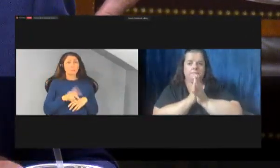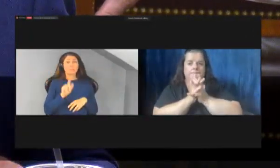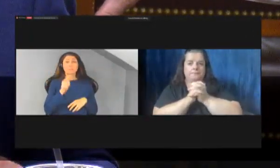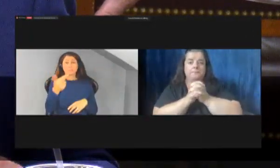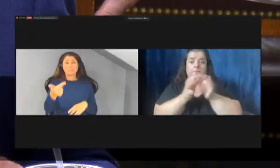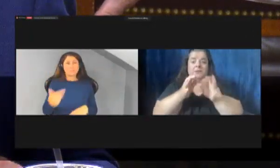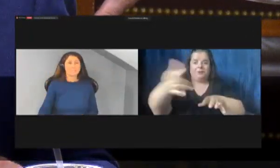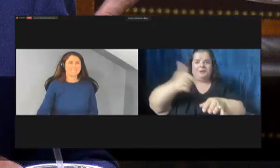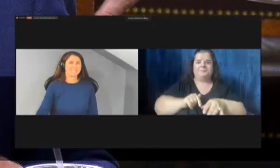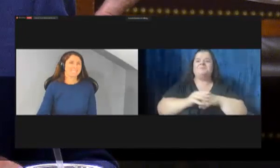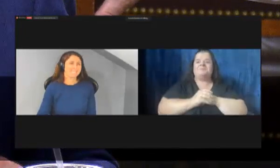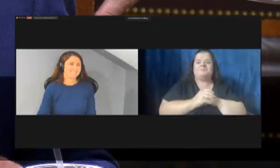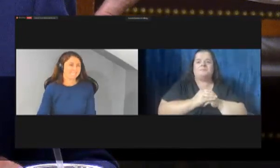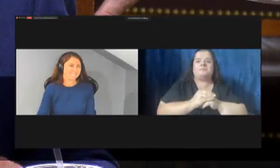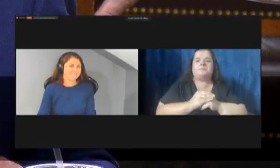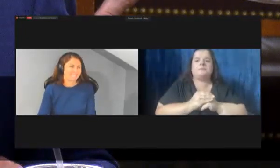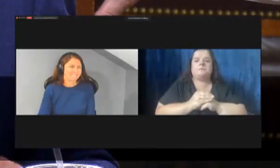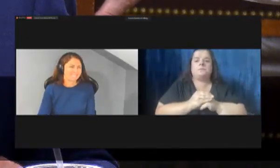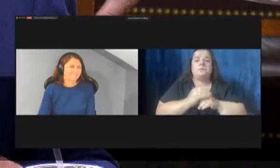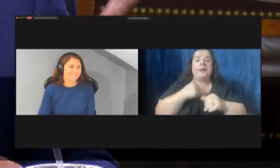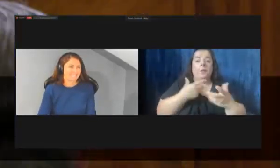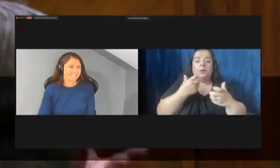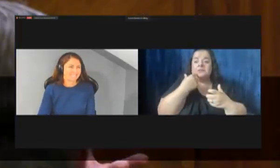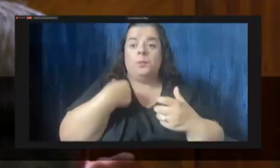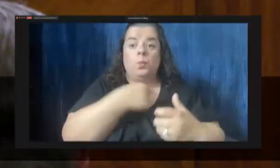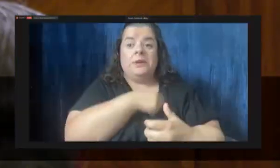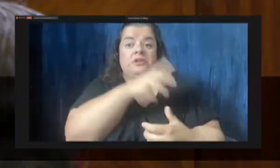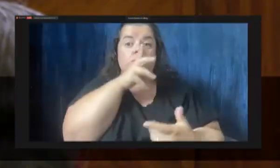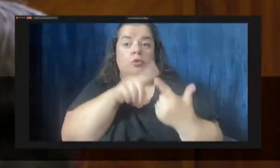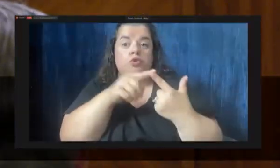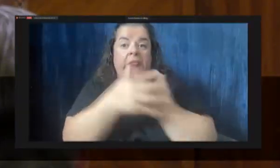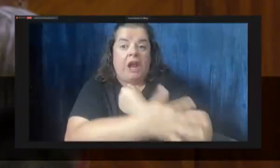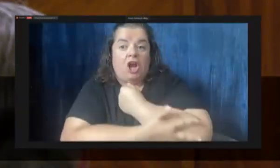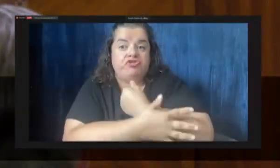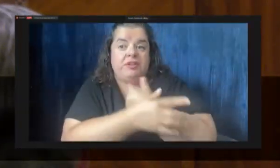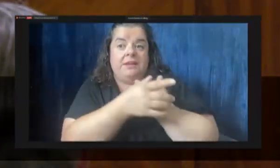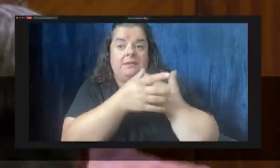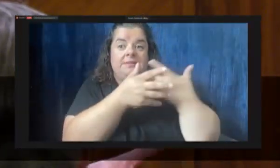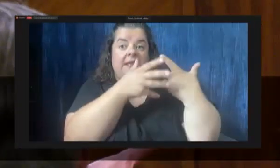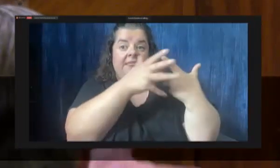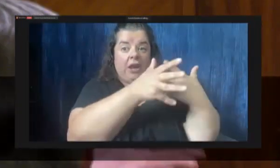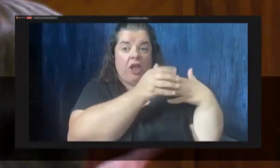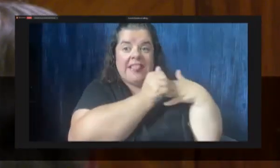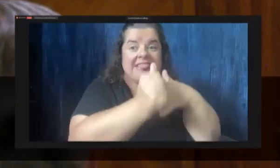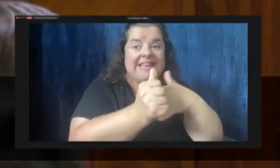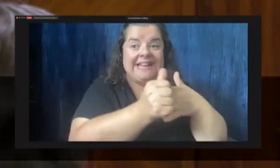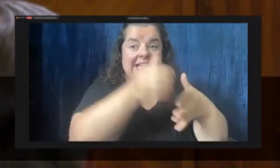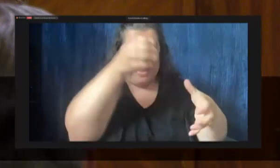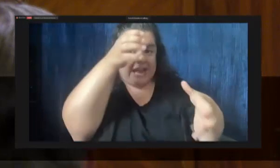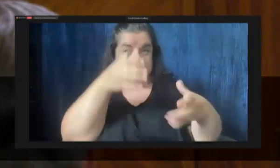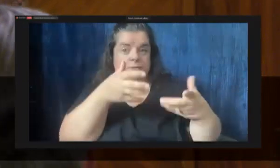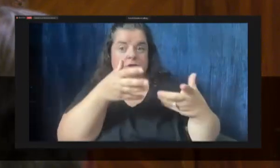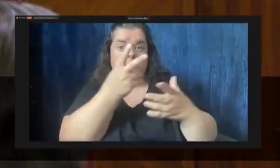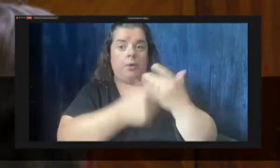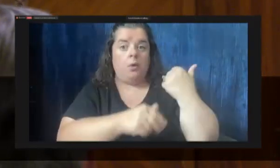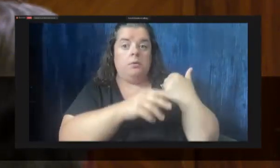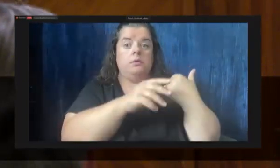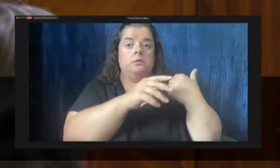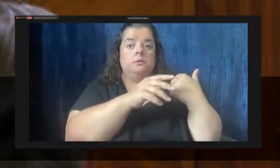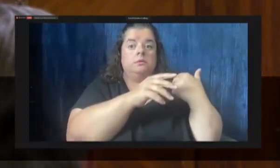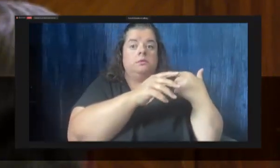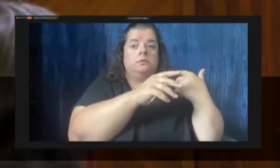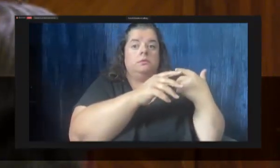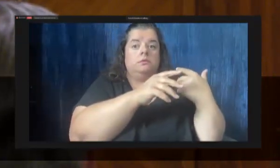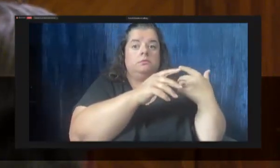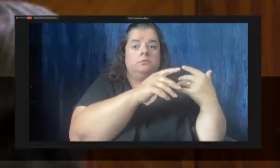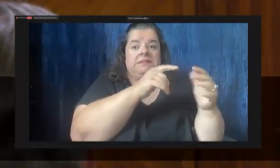this, but I do want to say that we spoke to the country's leading expert that does both culls and non-lethal management. He does